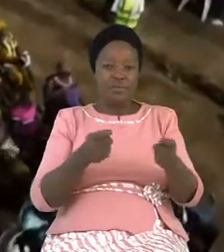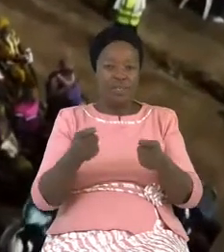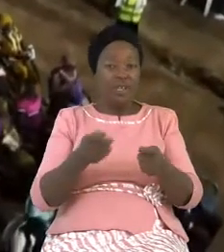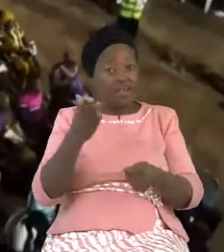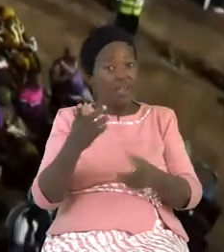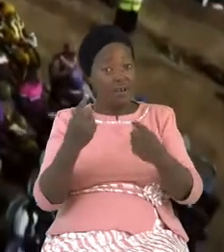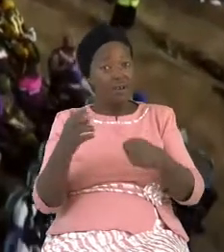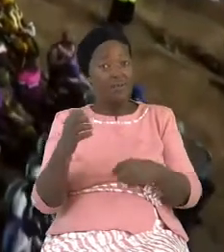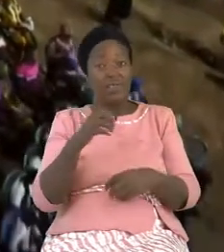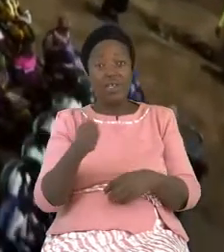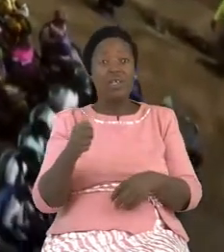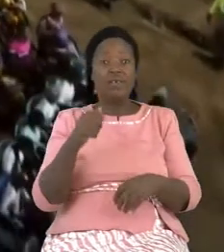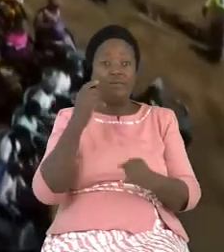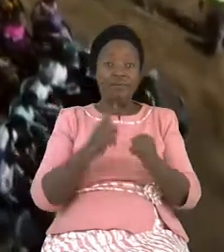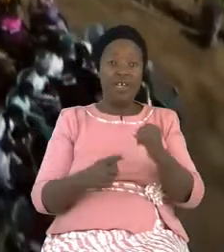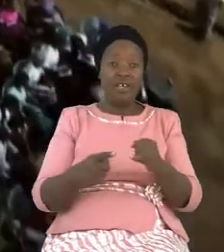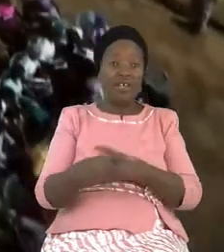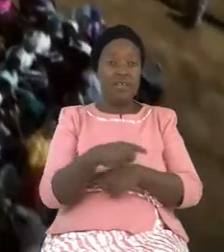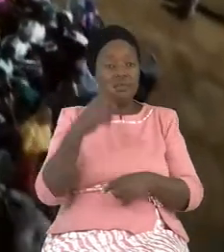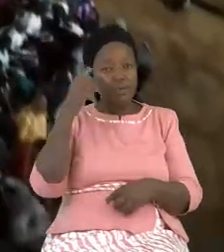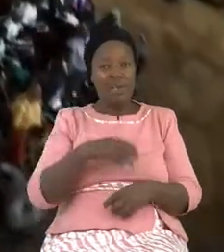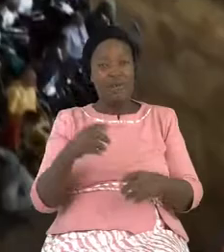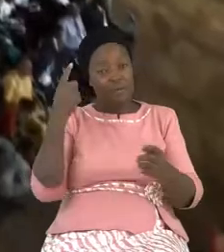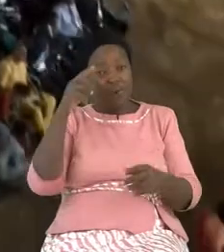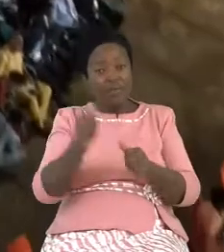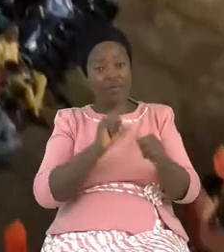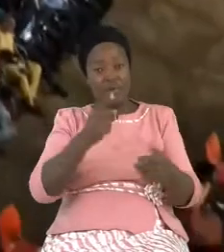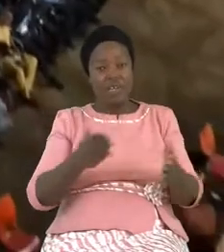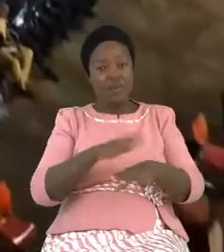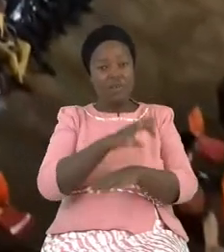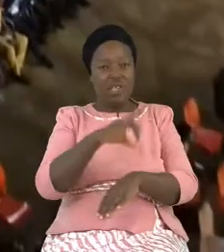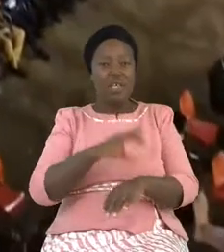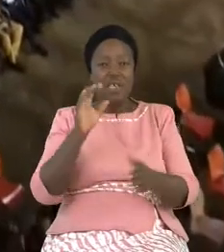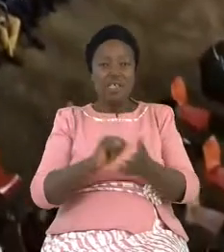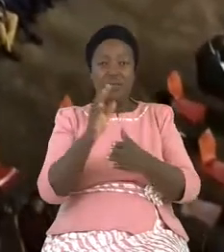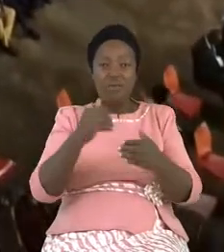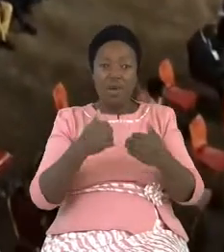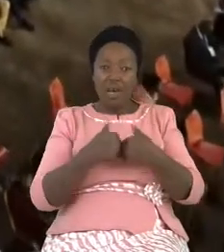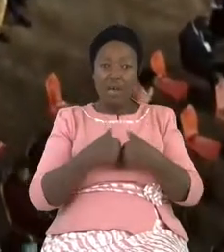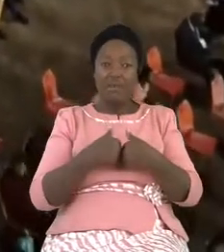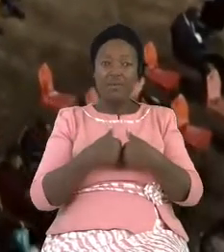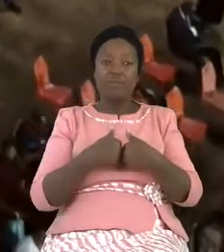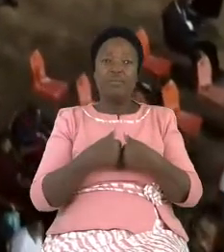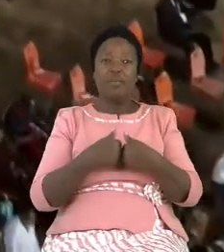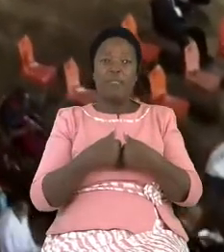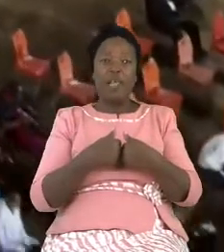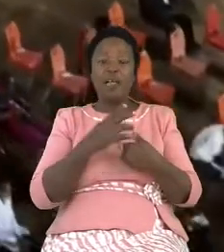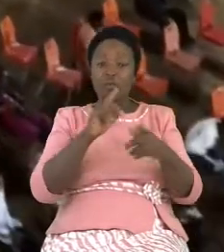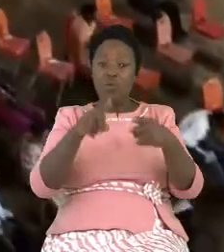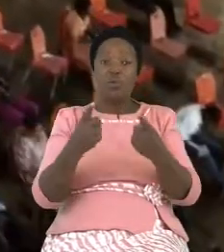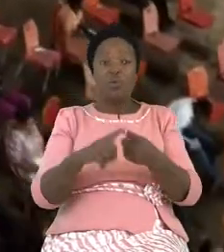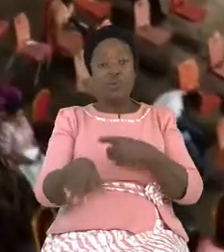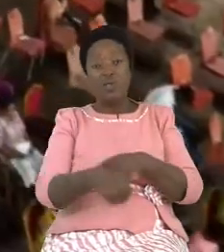day for anyone here on earth that you pass from earth to the other side.